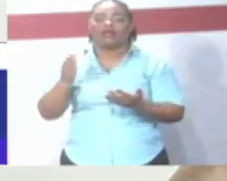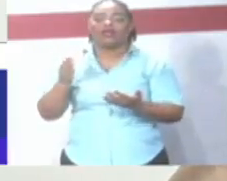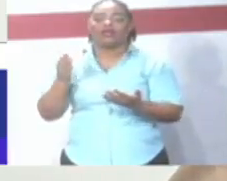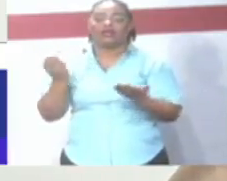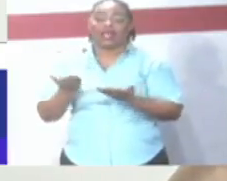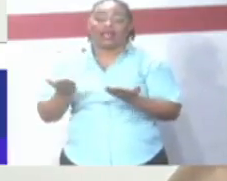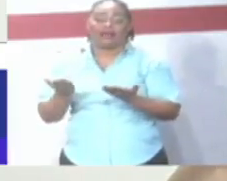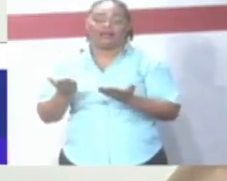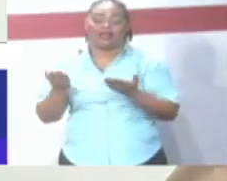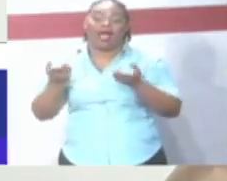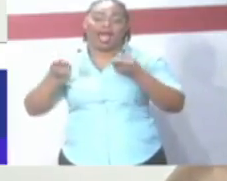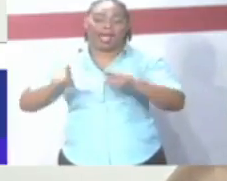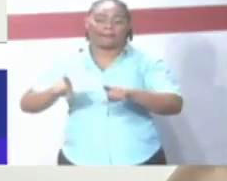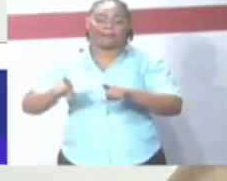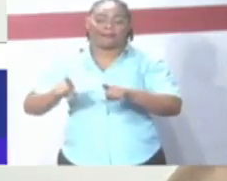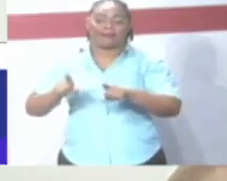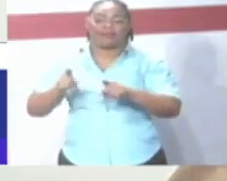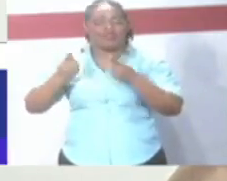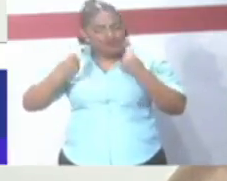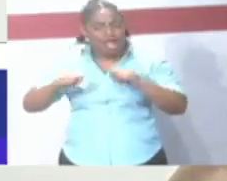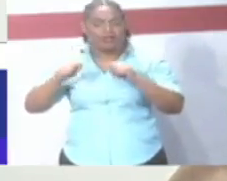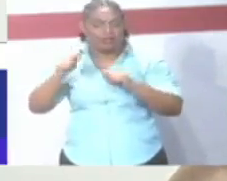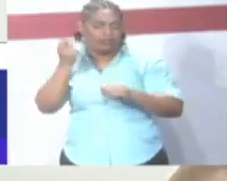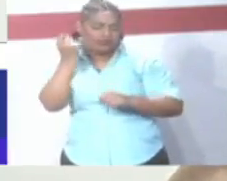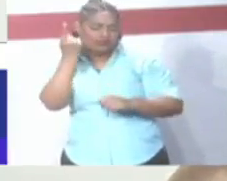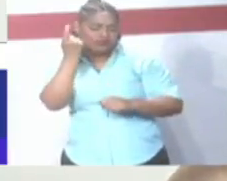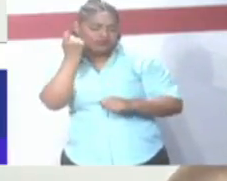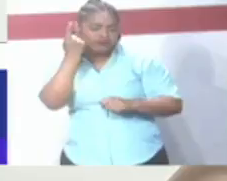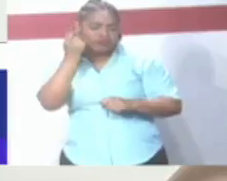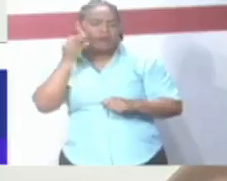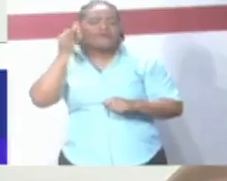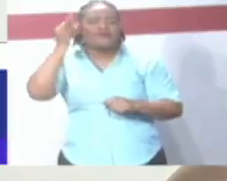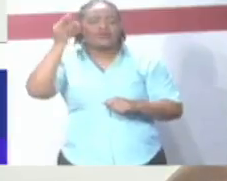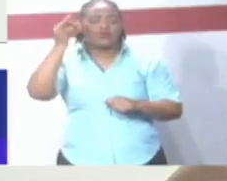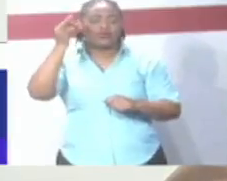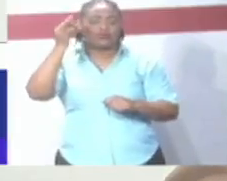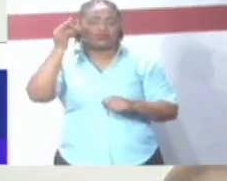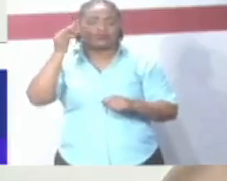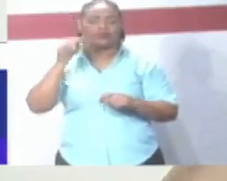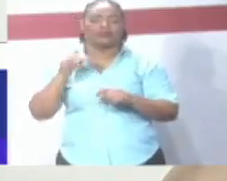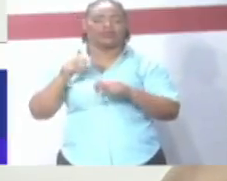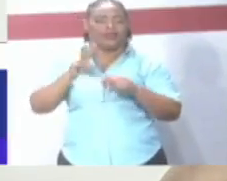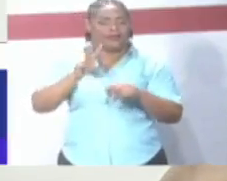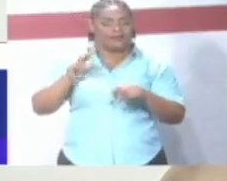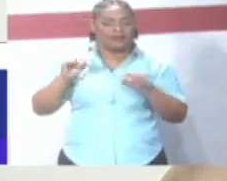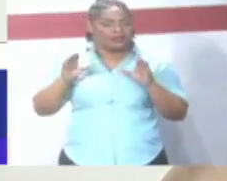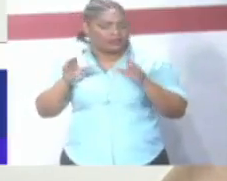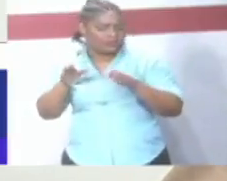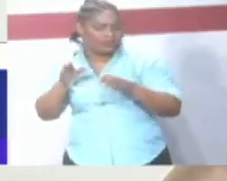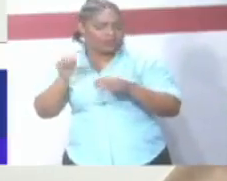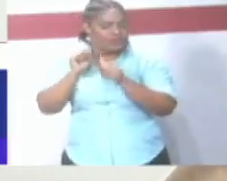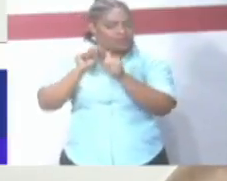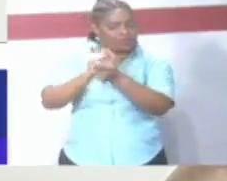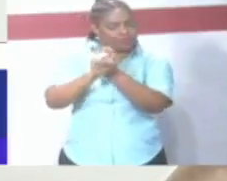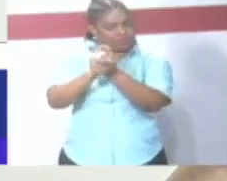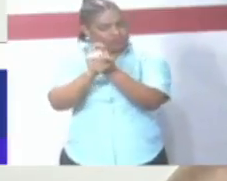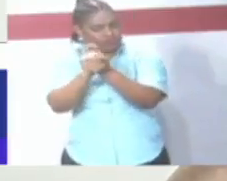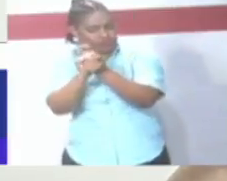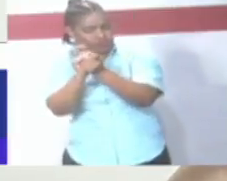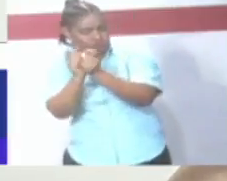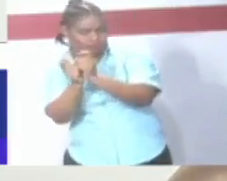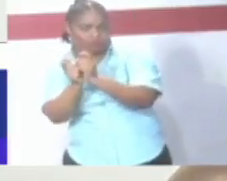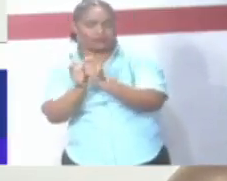to predict how the virus will change or mutate. Based on that, they start